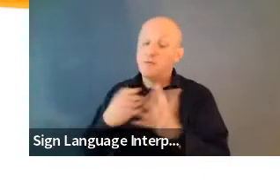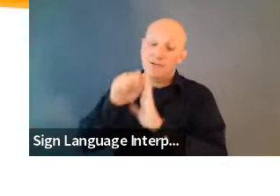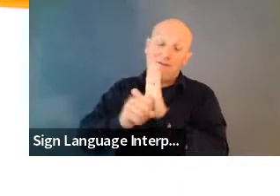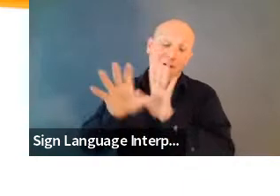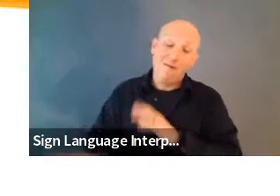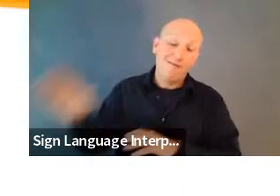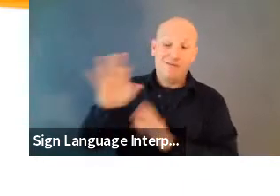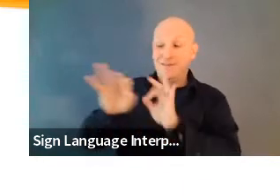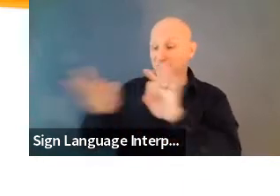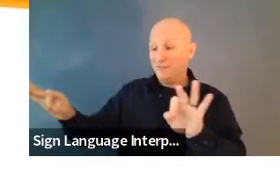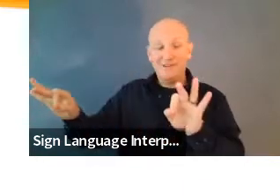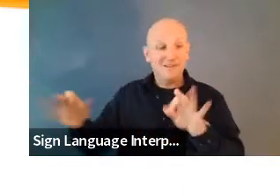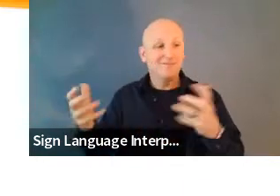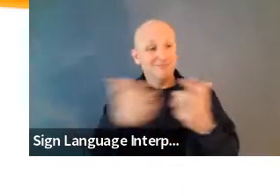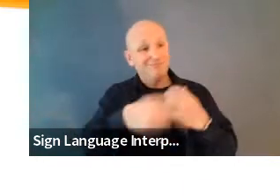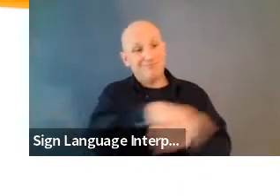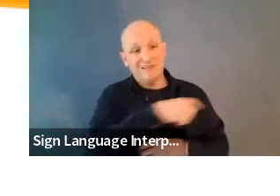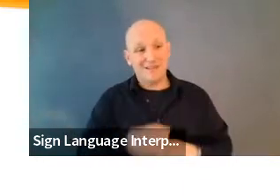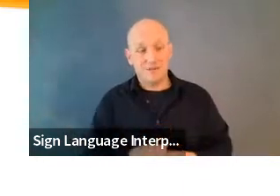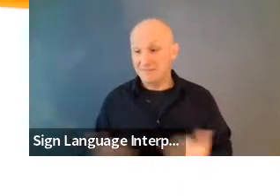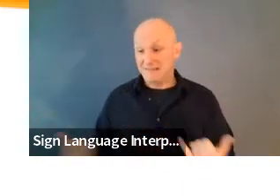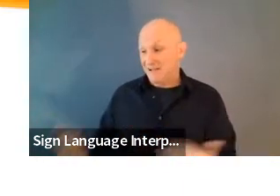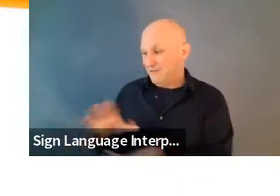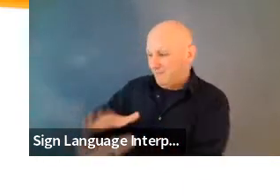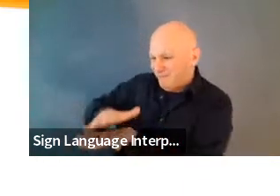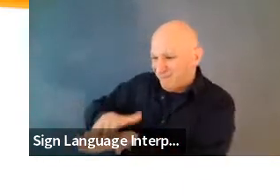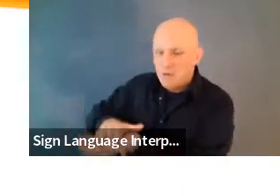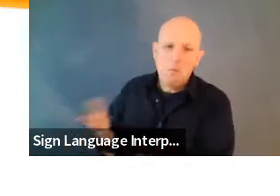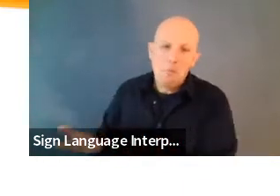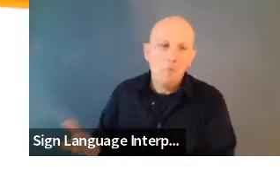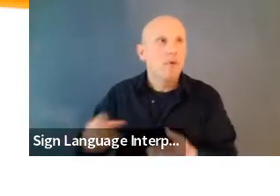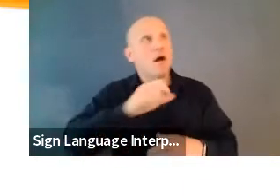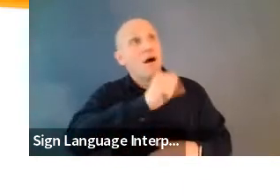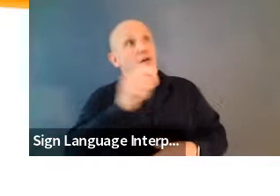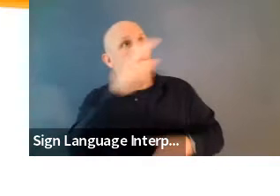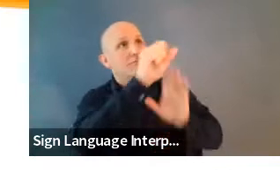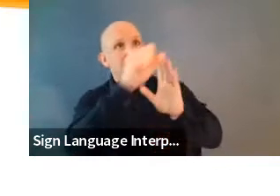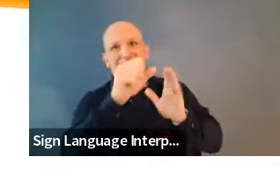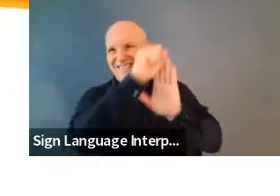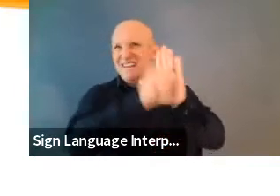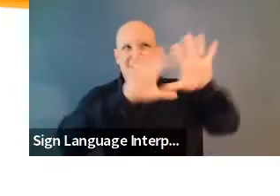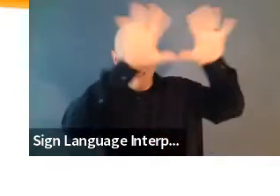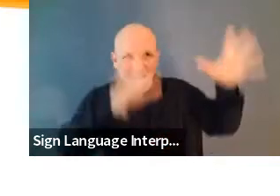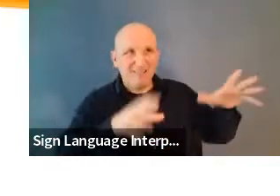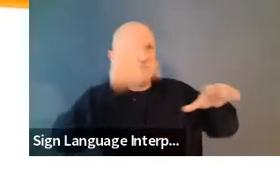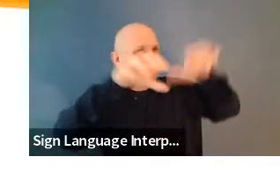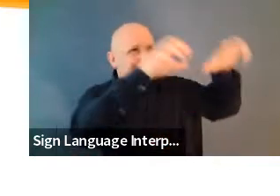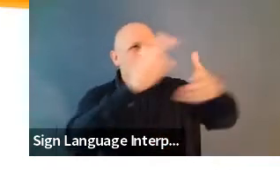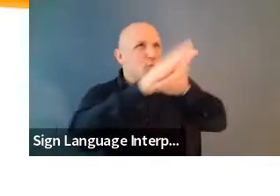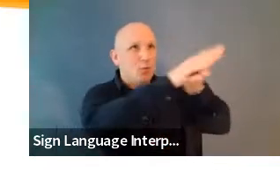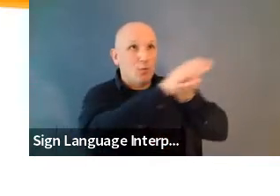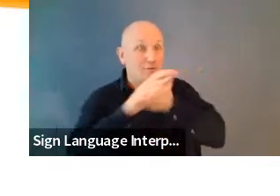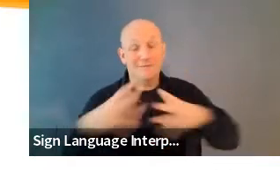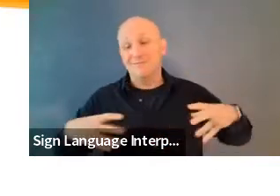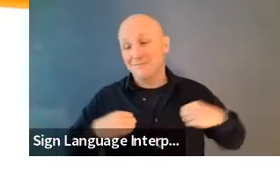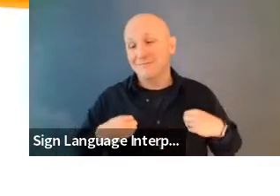again, I don't know, that never really went anywhere on our campus, yet it ended up being an inspiration for the kind of the statewide model in a sense. So I think that's the main pieces